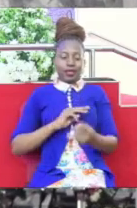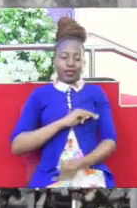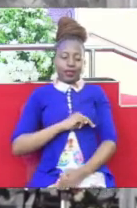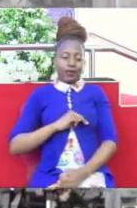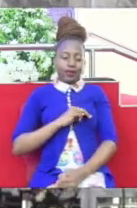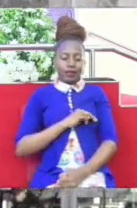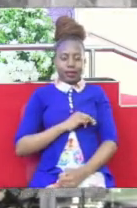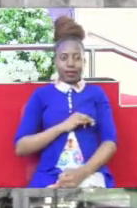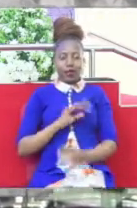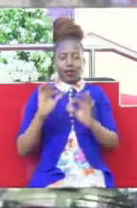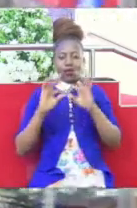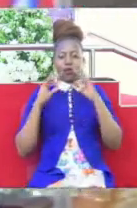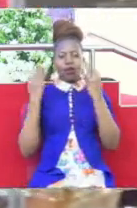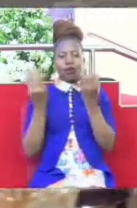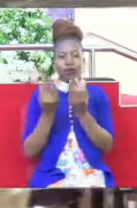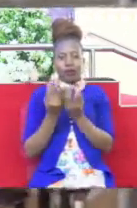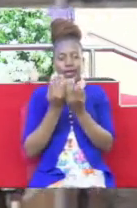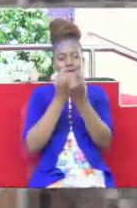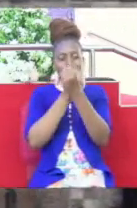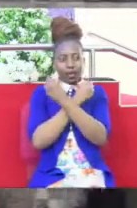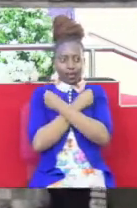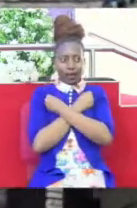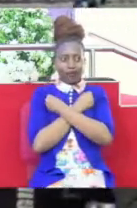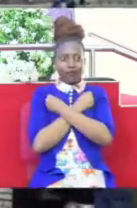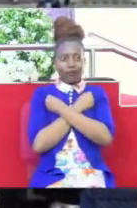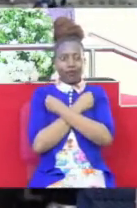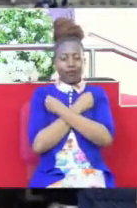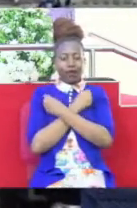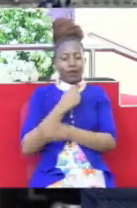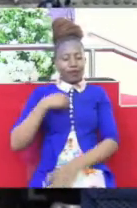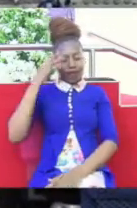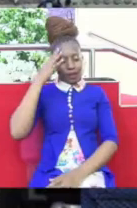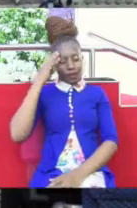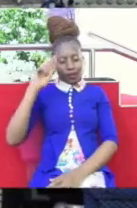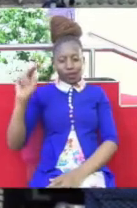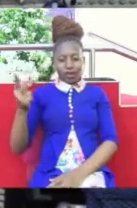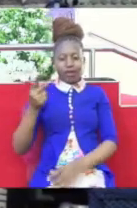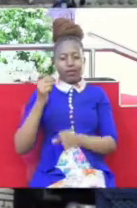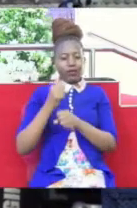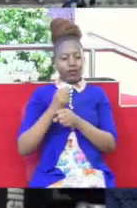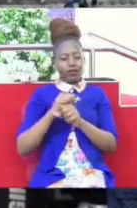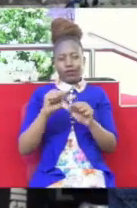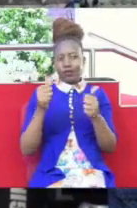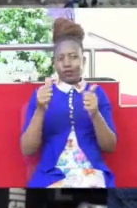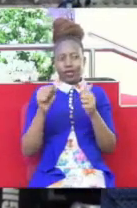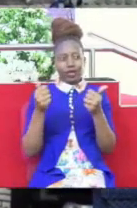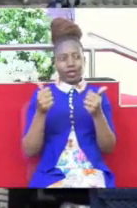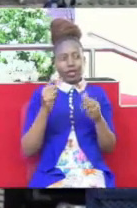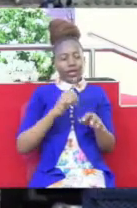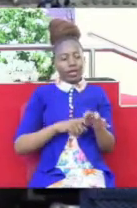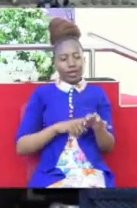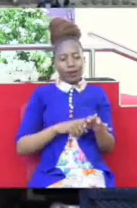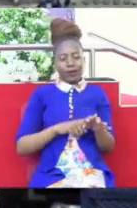kifamilia. This I see Kenyans do very well. Hii naona Wakenya wakifanya vizuri sana. When a family member gets in trouble,